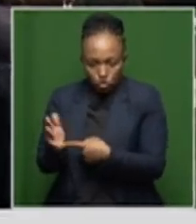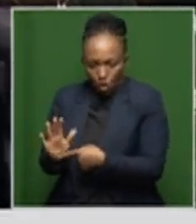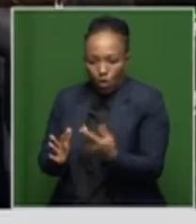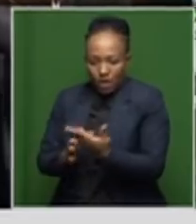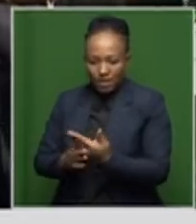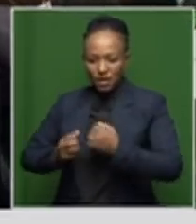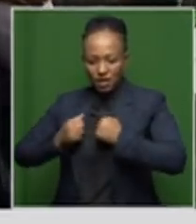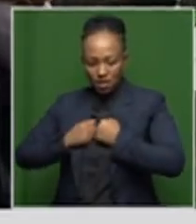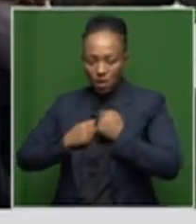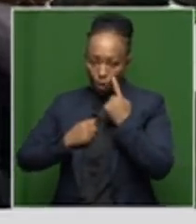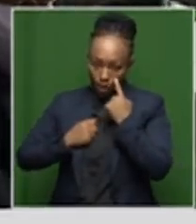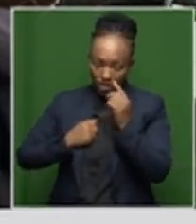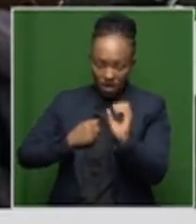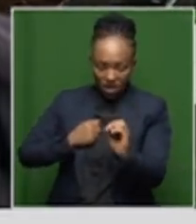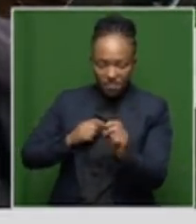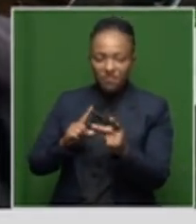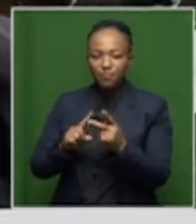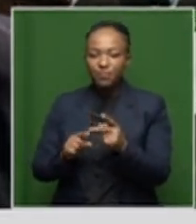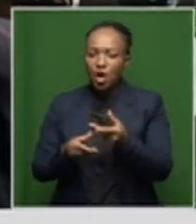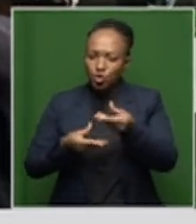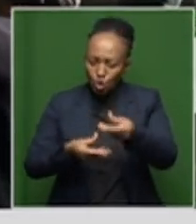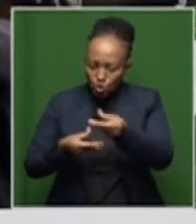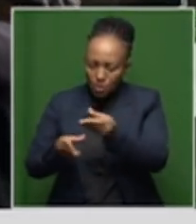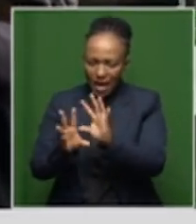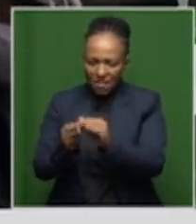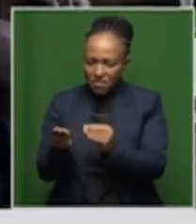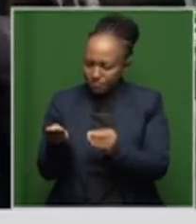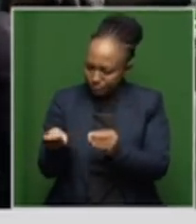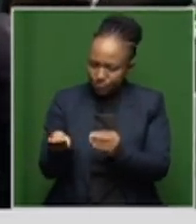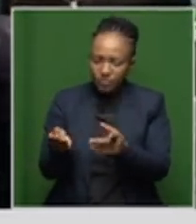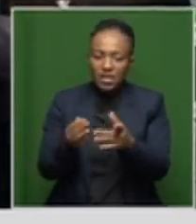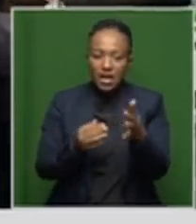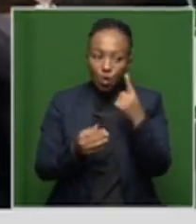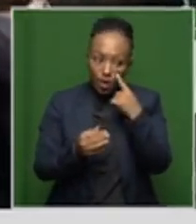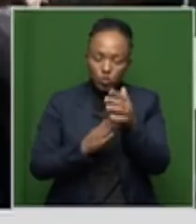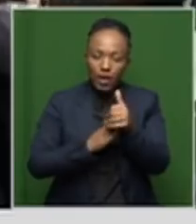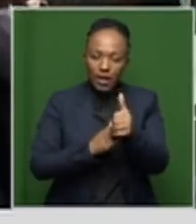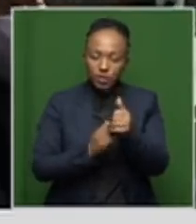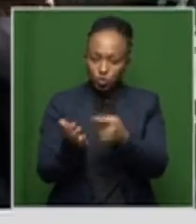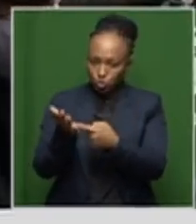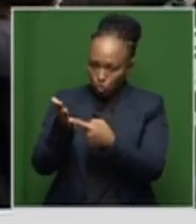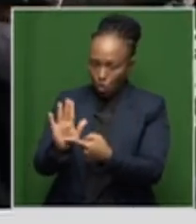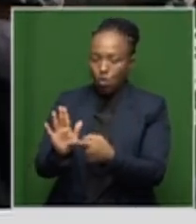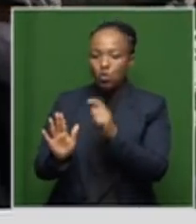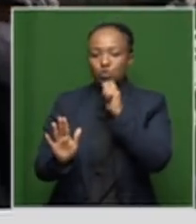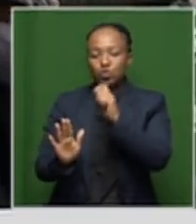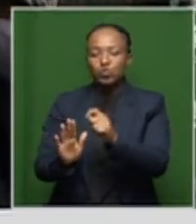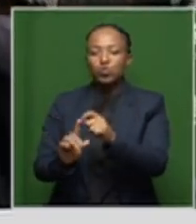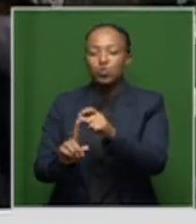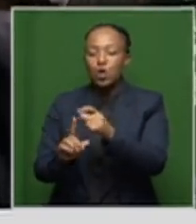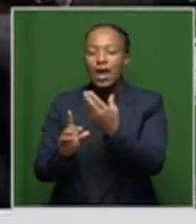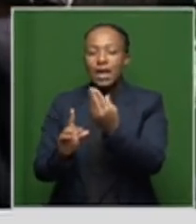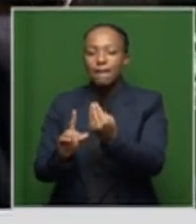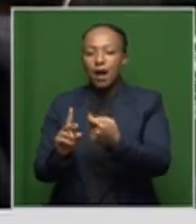the witnesses, we have got the documentations, we are ready to lead those witnesses to prove the accused number